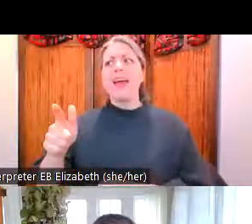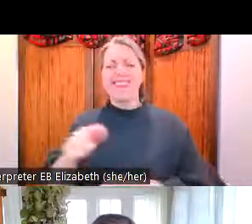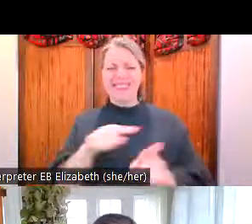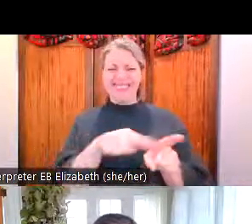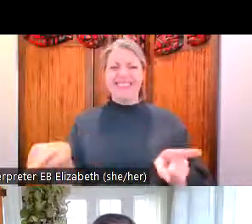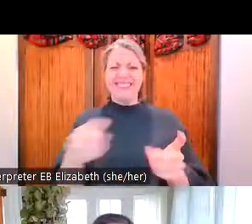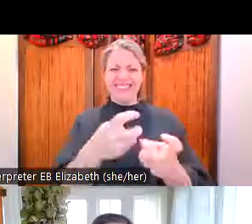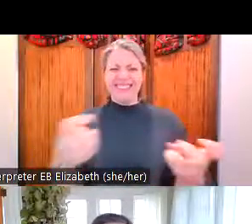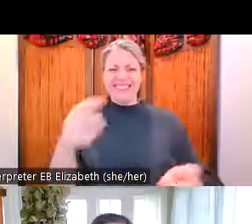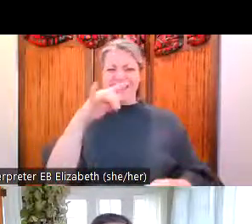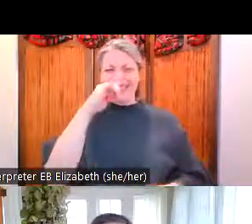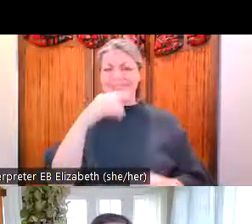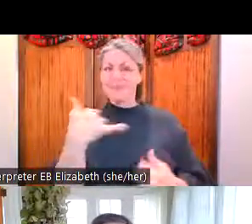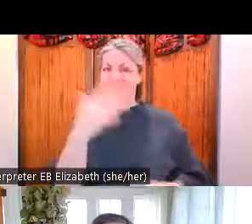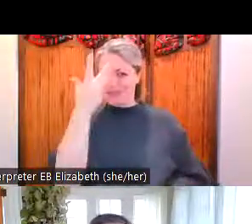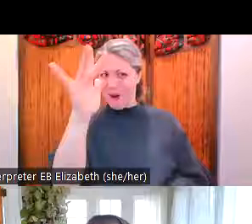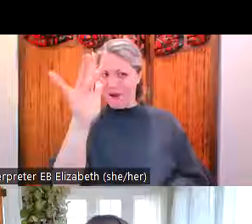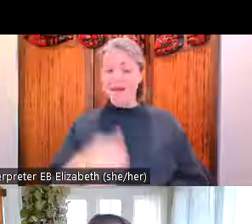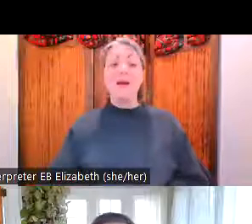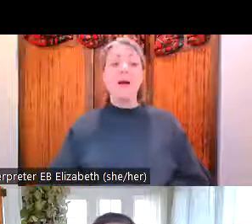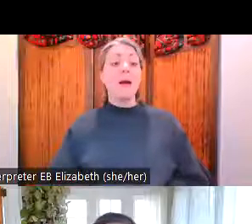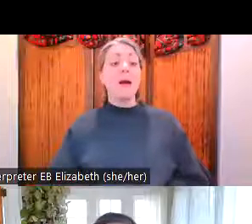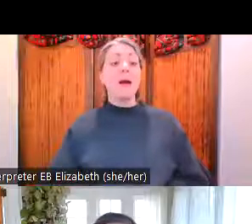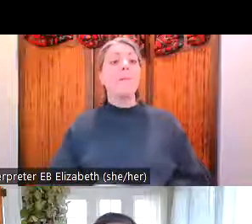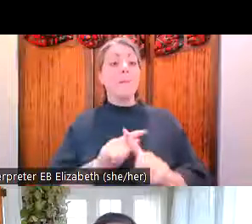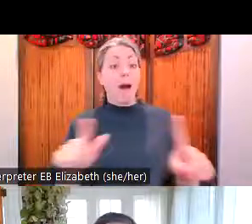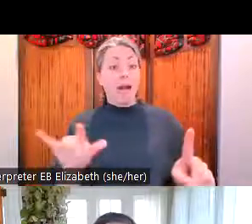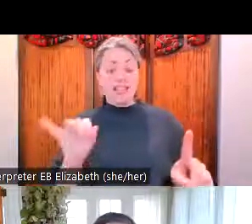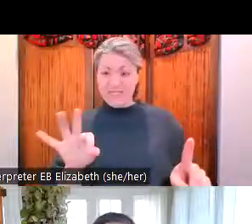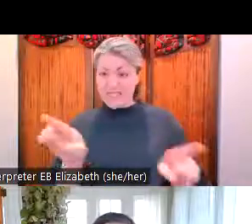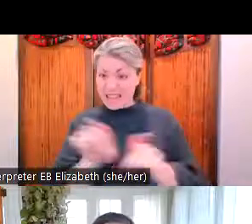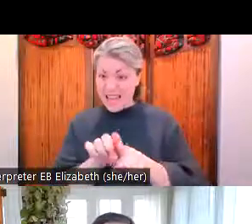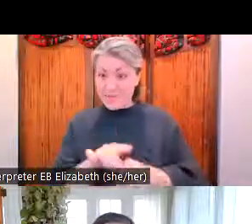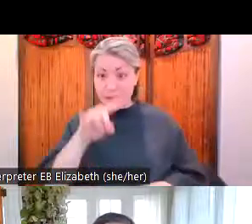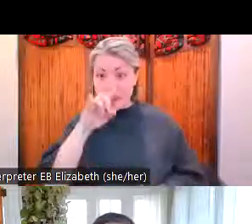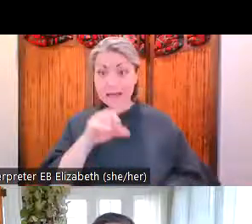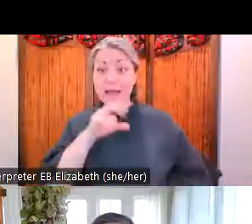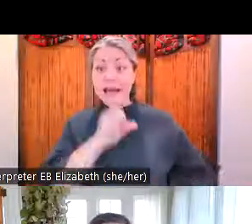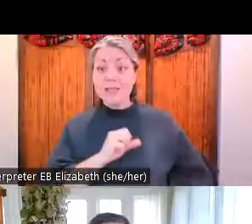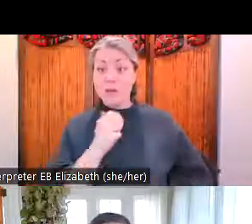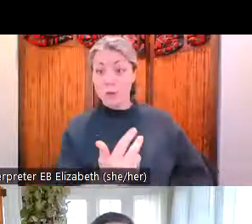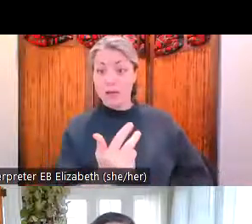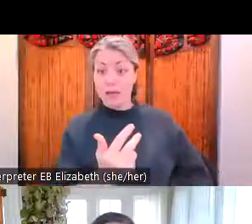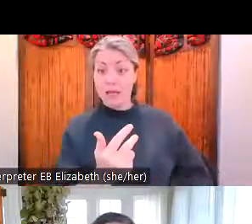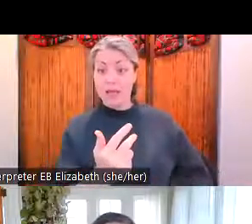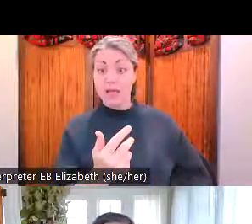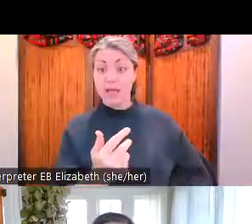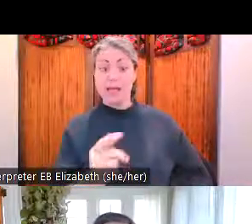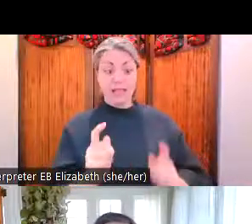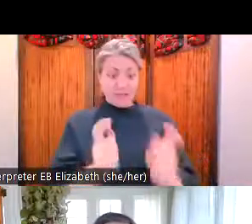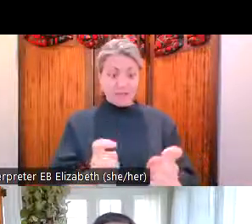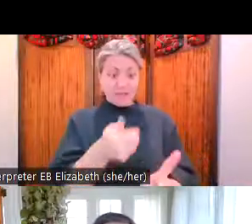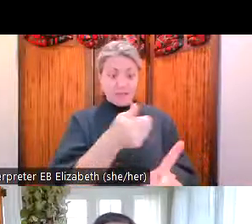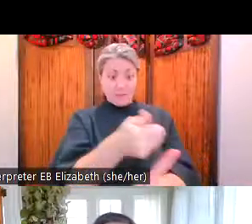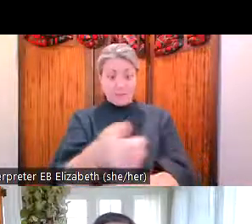so wise. However, when those same 3-year-olds were given the same choice, do you want candy to eat now or 4